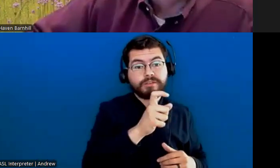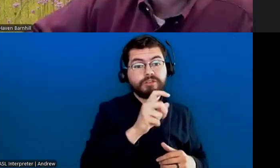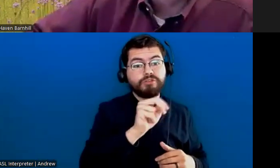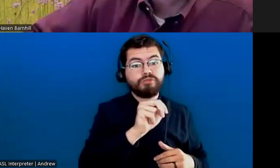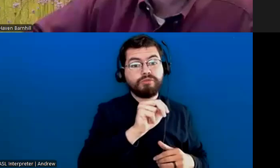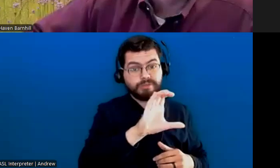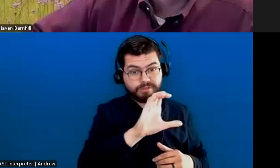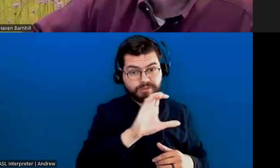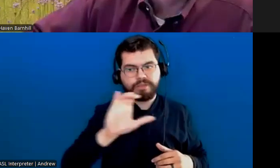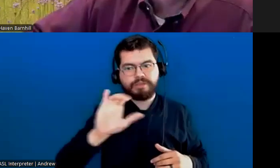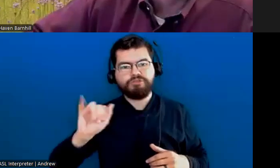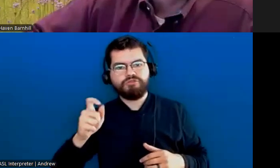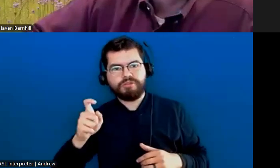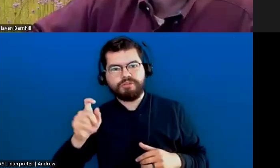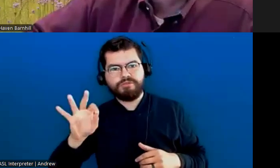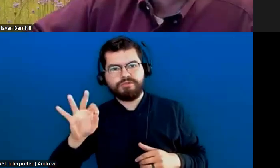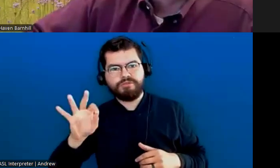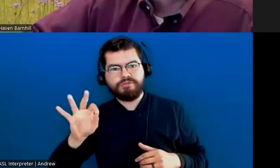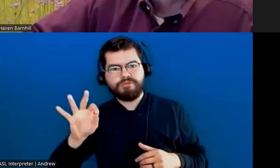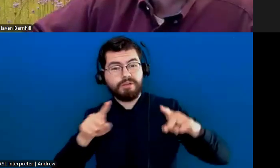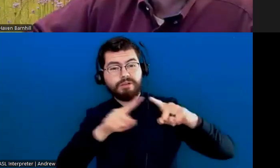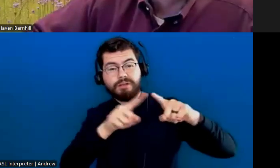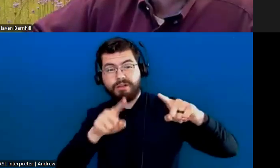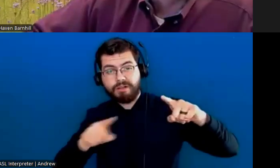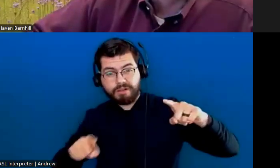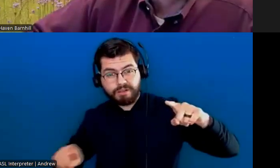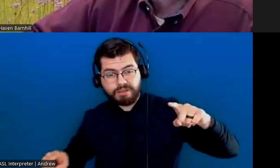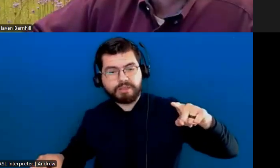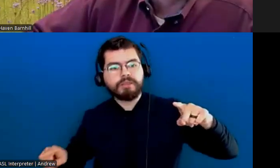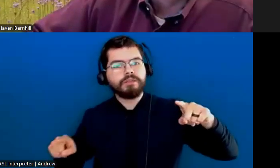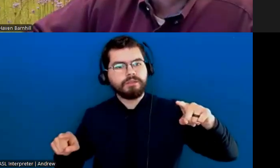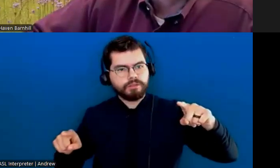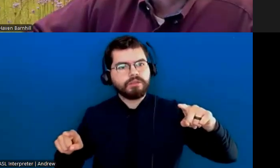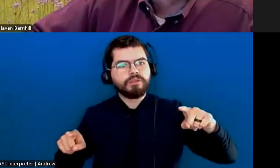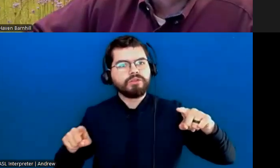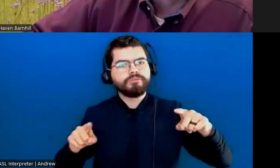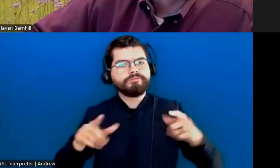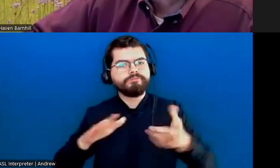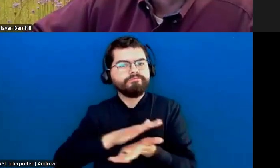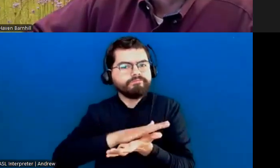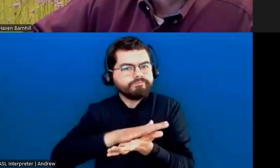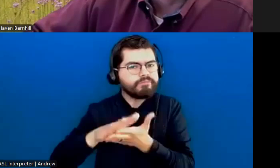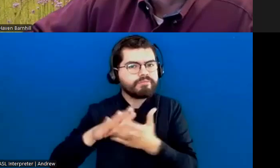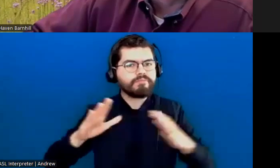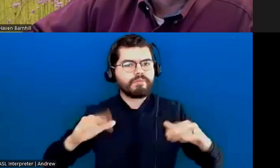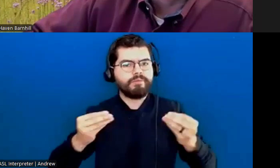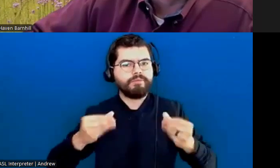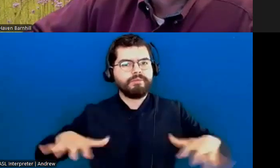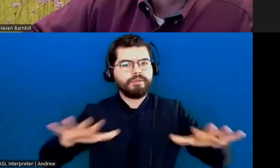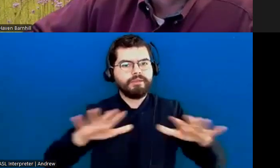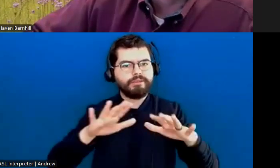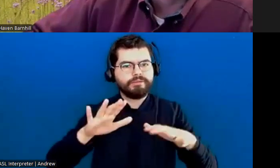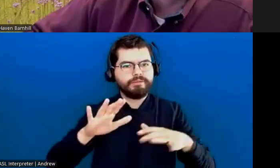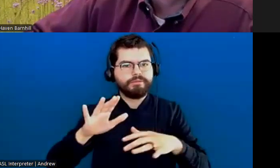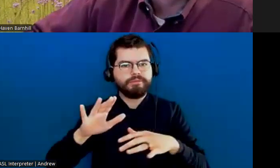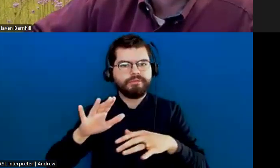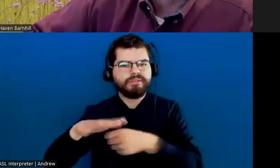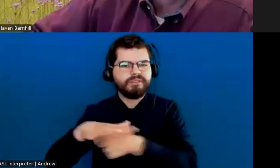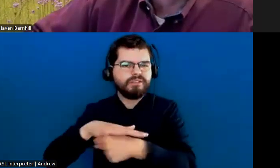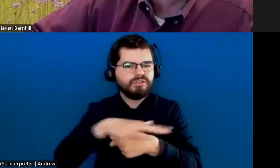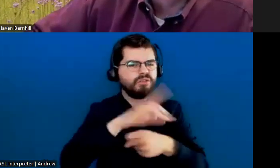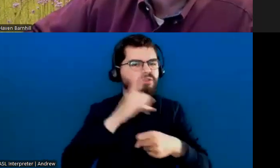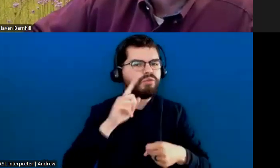that were cleared bottomland sites for rice culture in the Carolinas, starting back in the